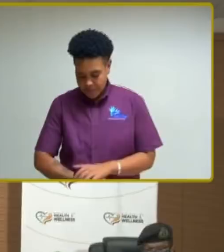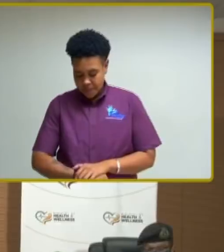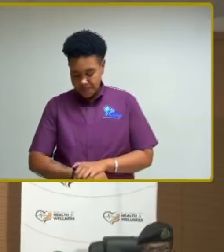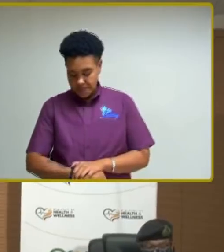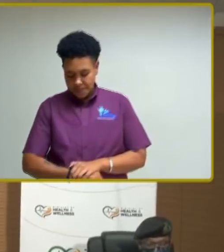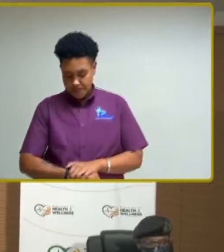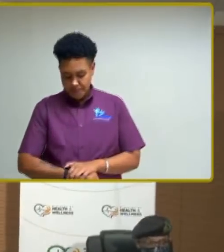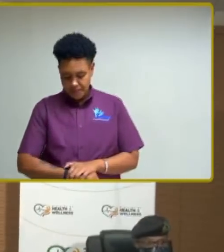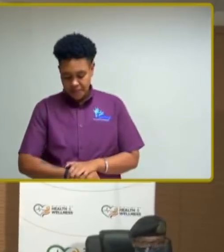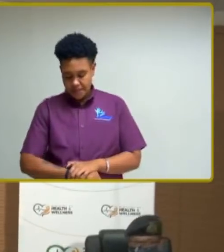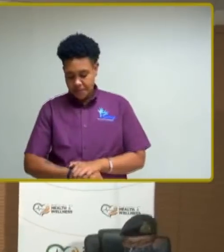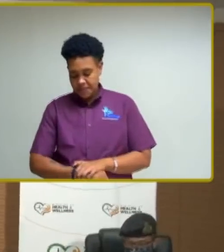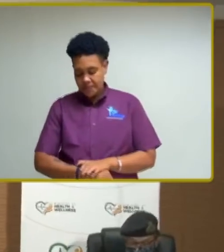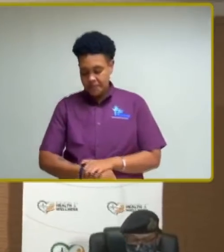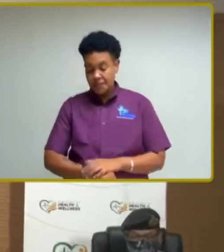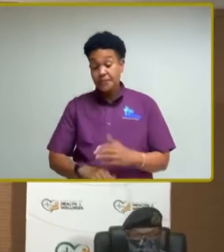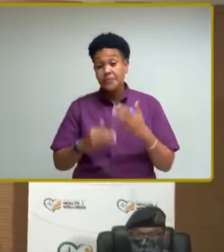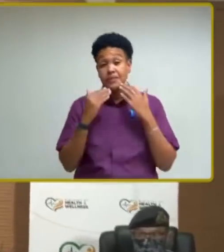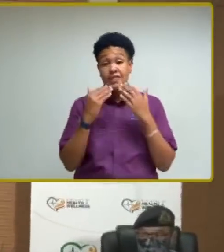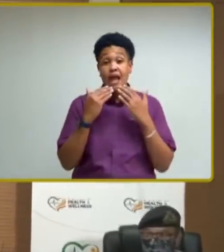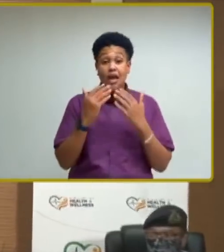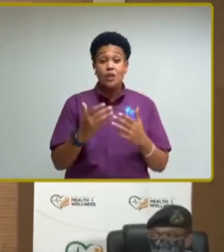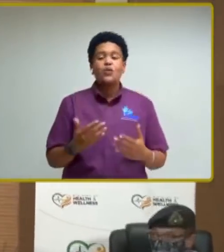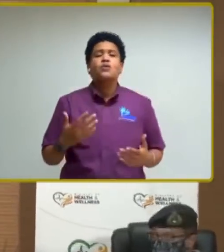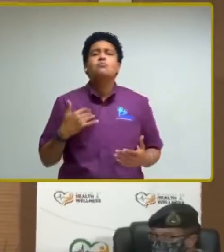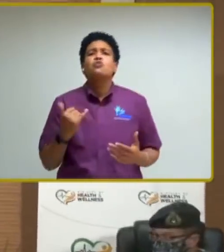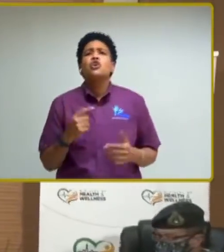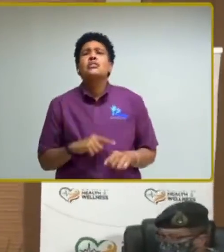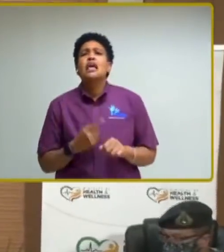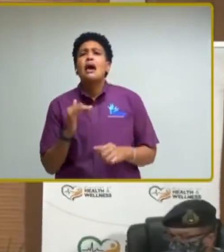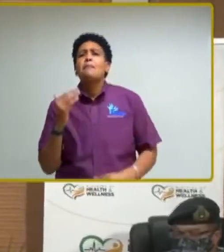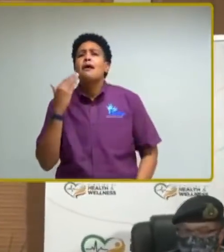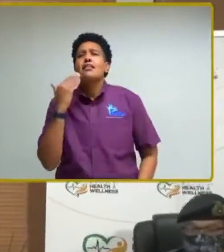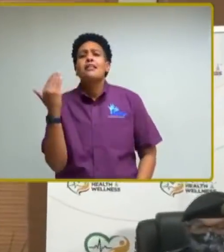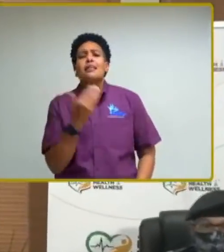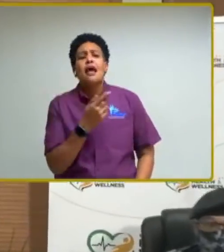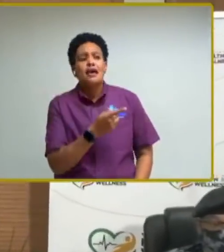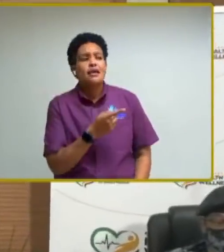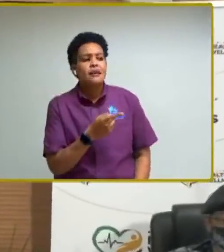remarks. Okay, thank you very much. And let me just begin by thanking